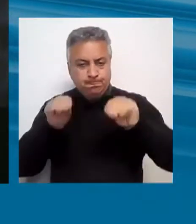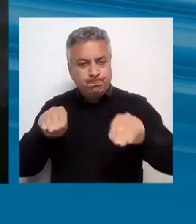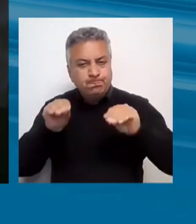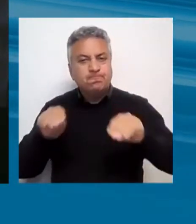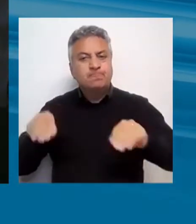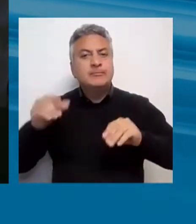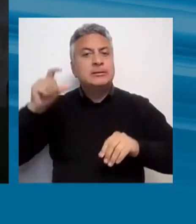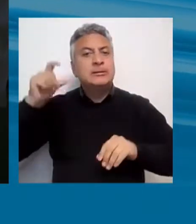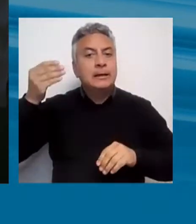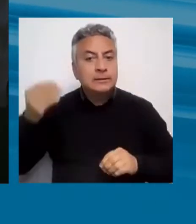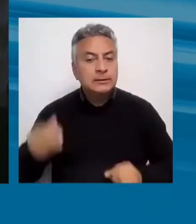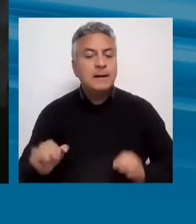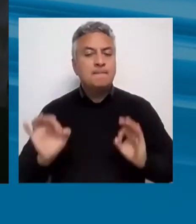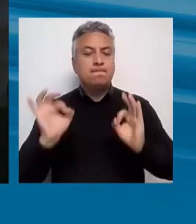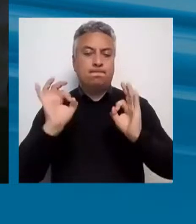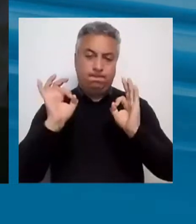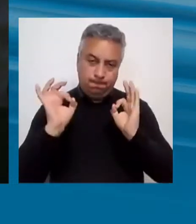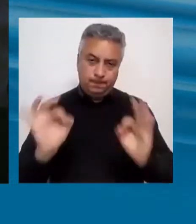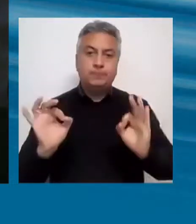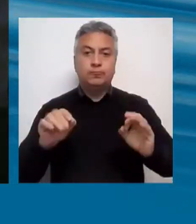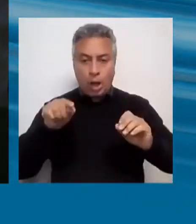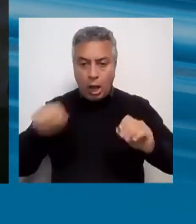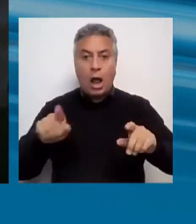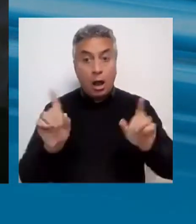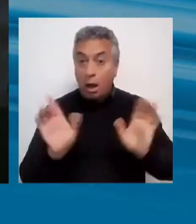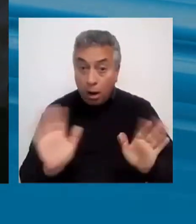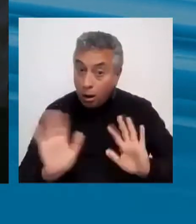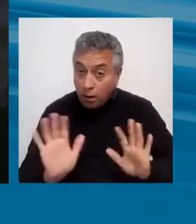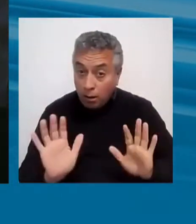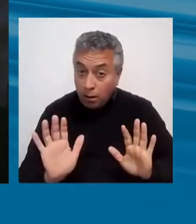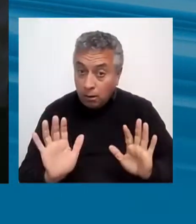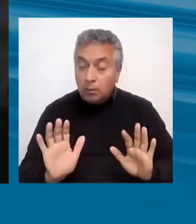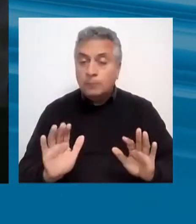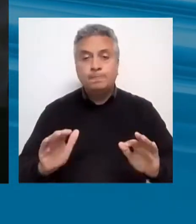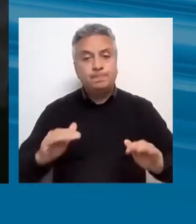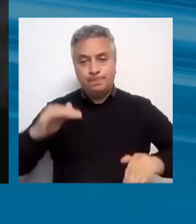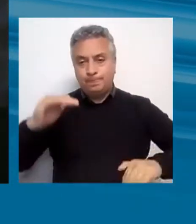education. Otherwise, we'll still keep the inequality gaps.